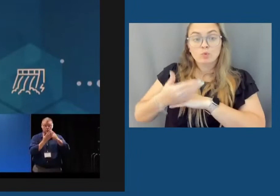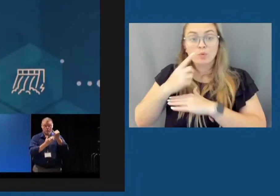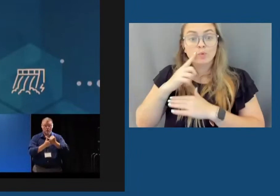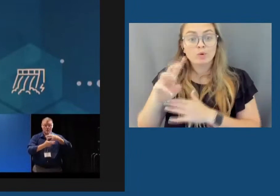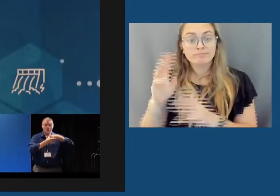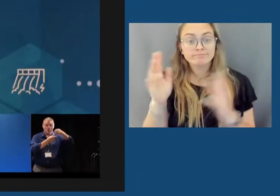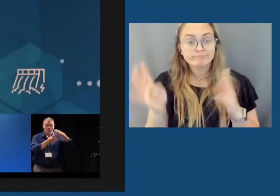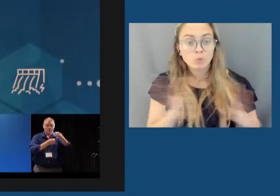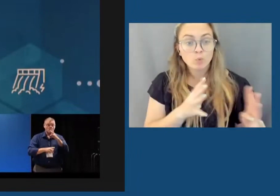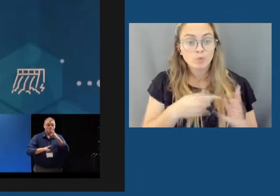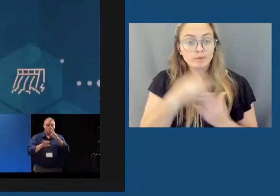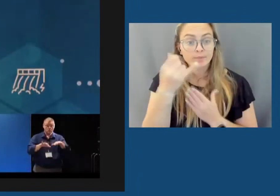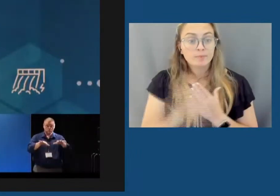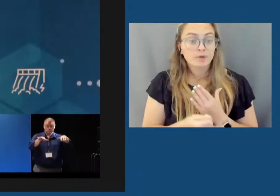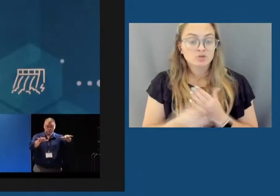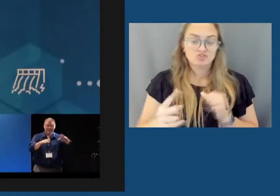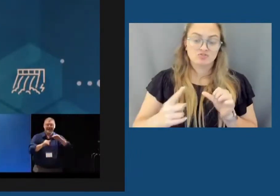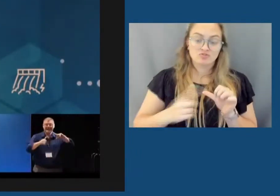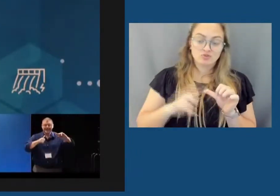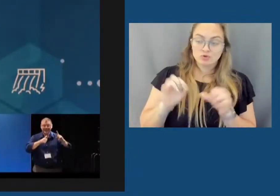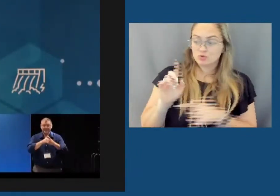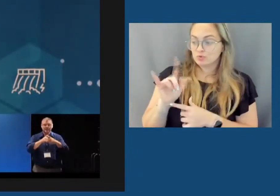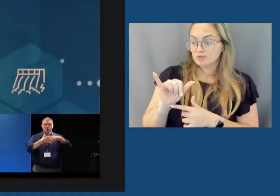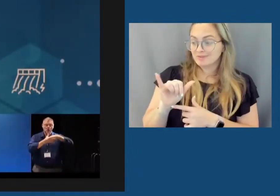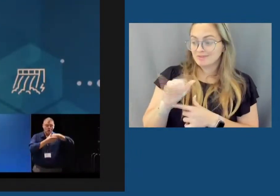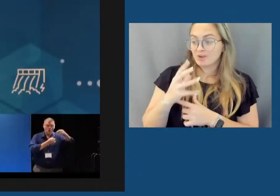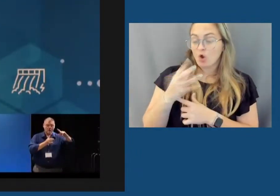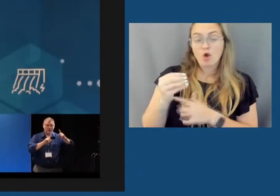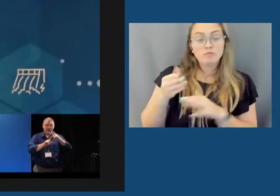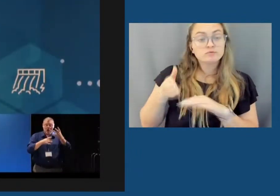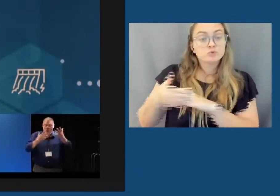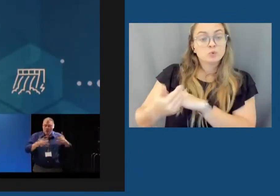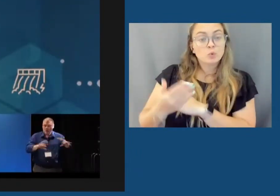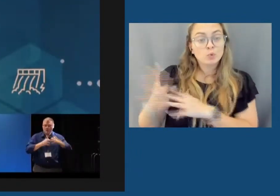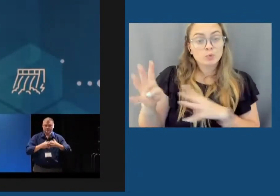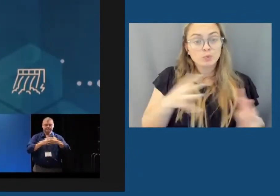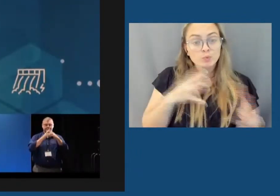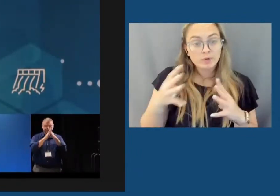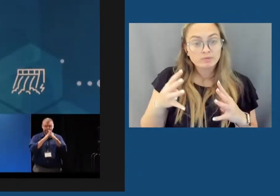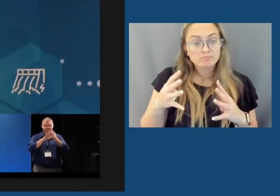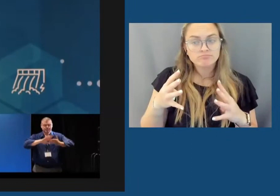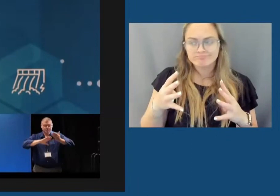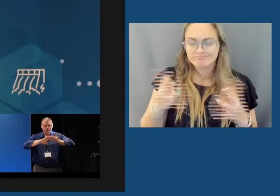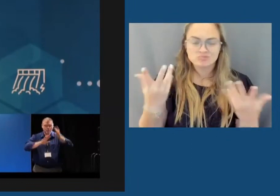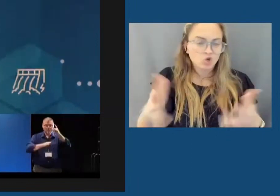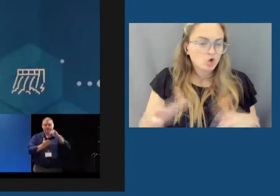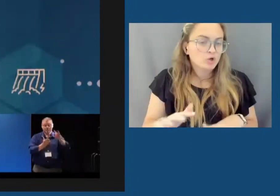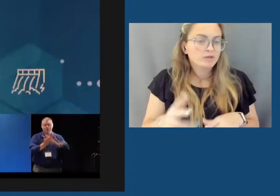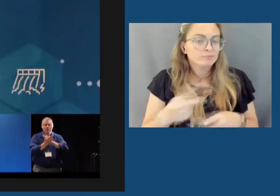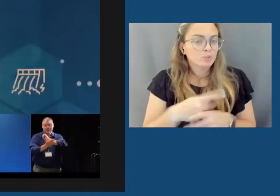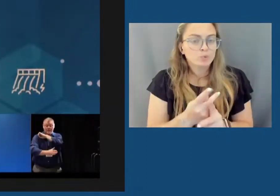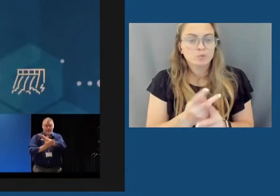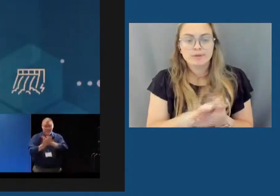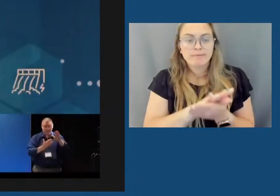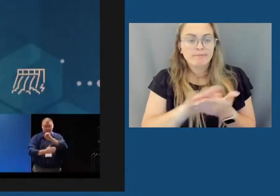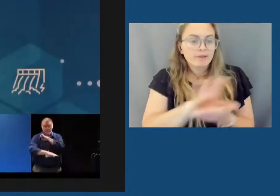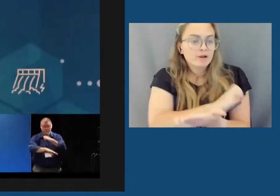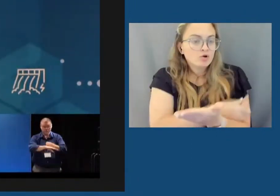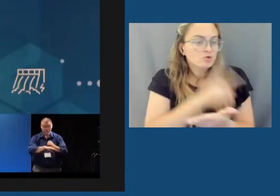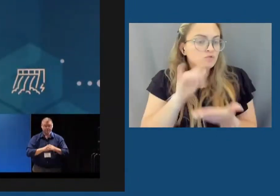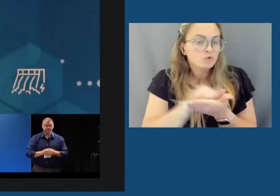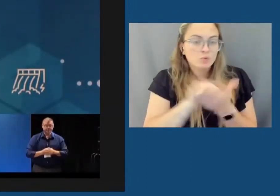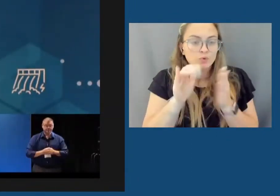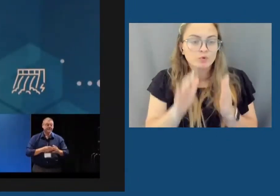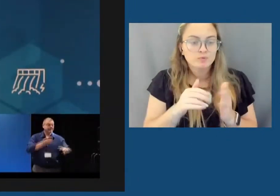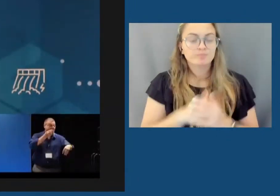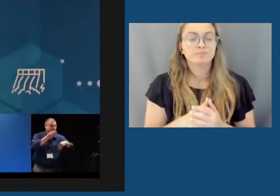the nation's first utility-scale offshore wind project is already producing clean energy for New Yorkers. And add to